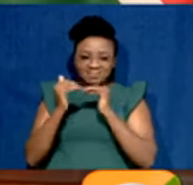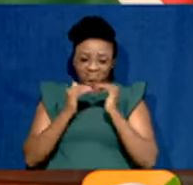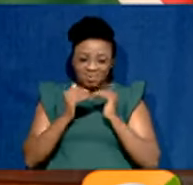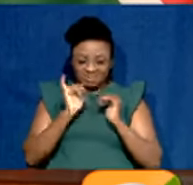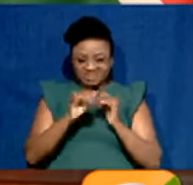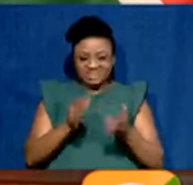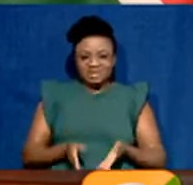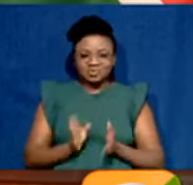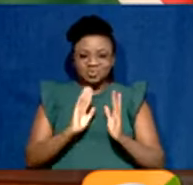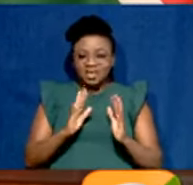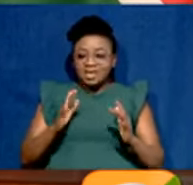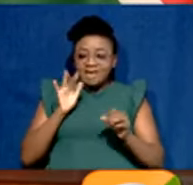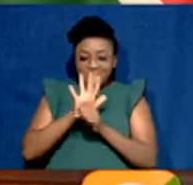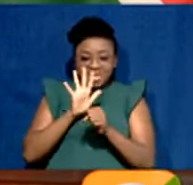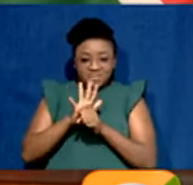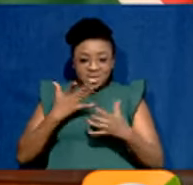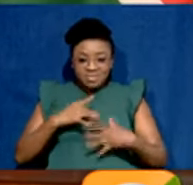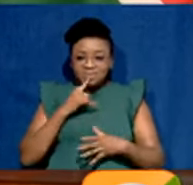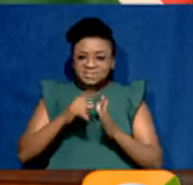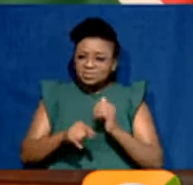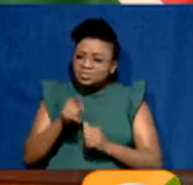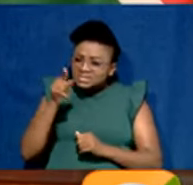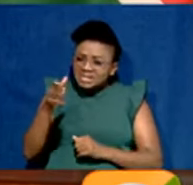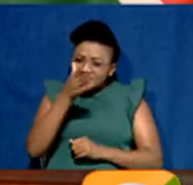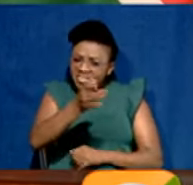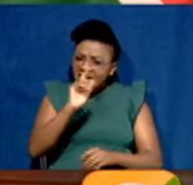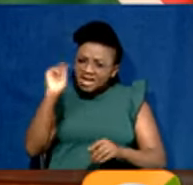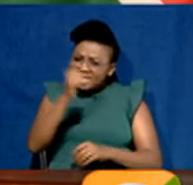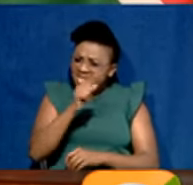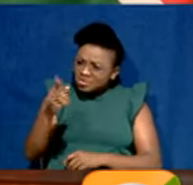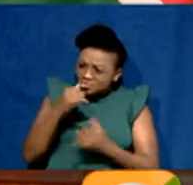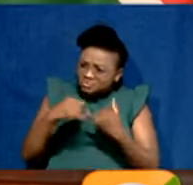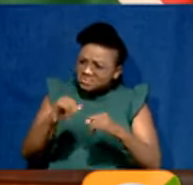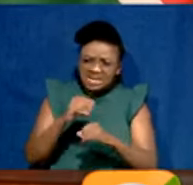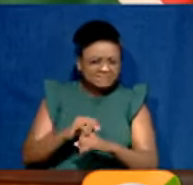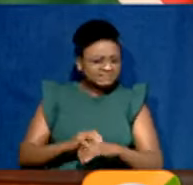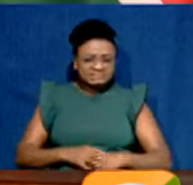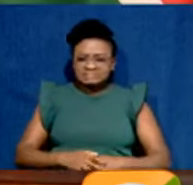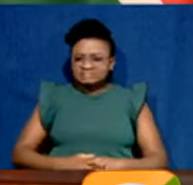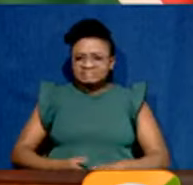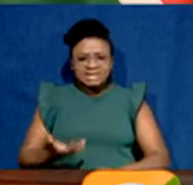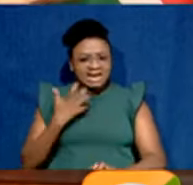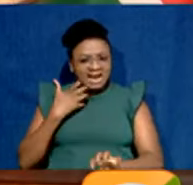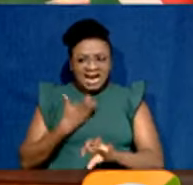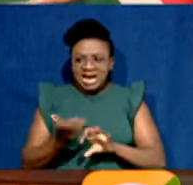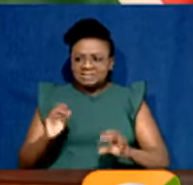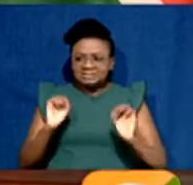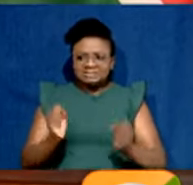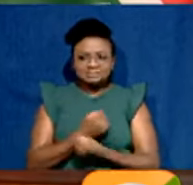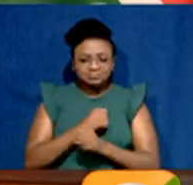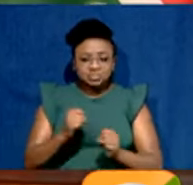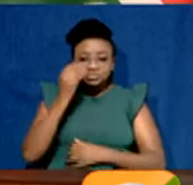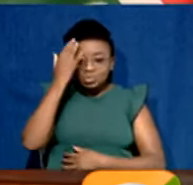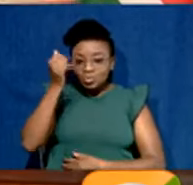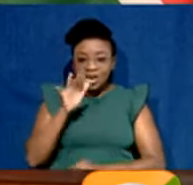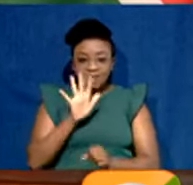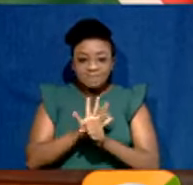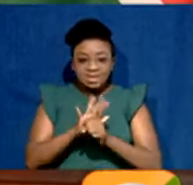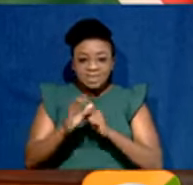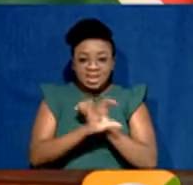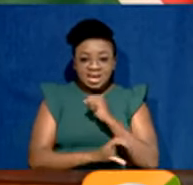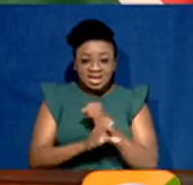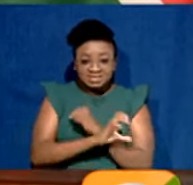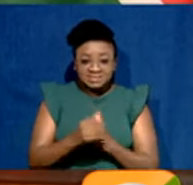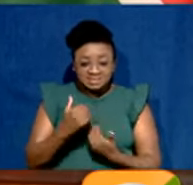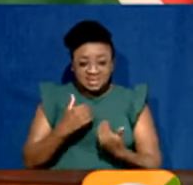me, what you're trying to do in Kenya is not possible, because many countries that are democratic, you cannot do